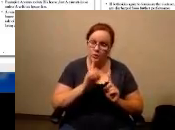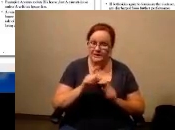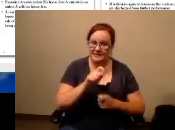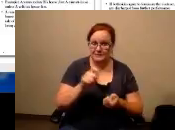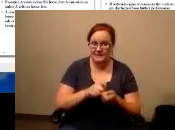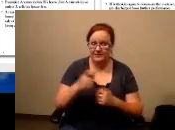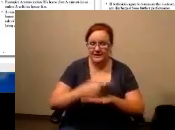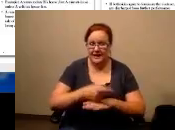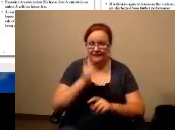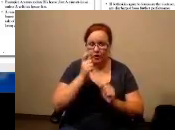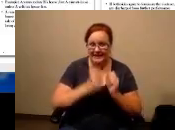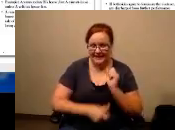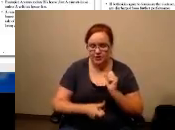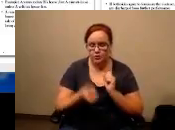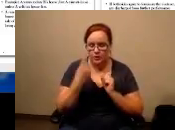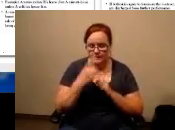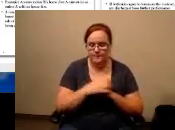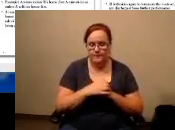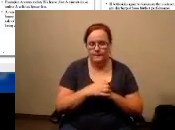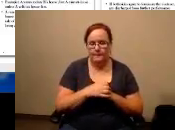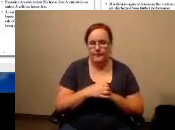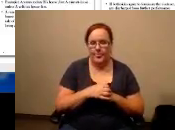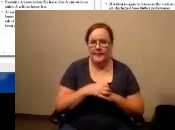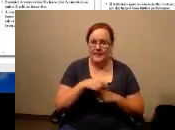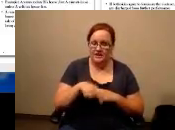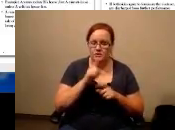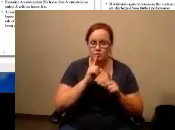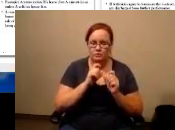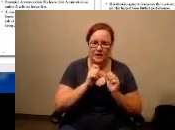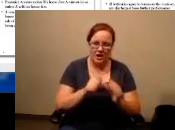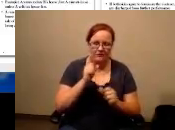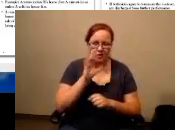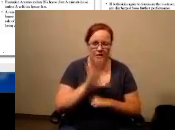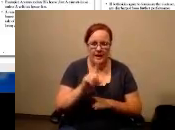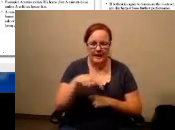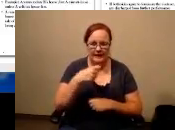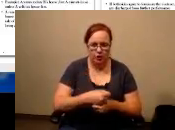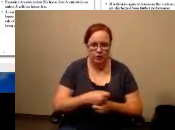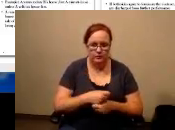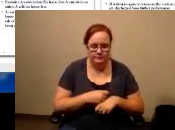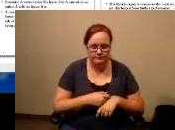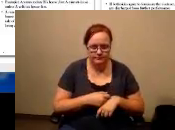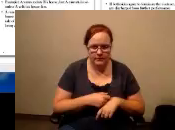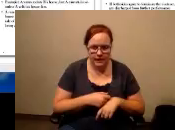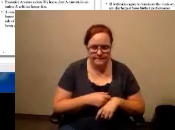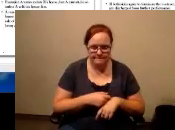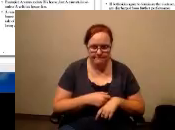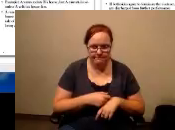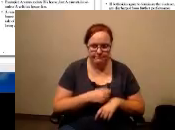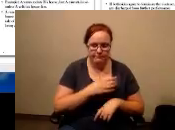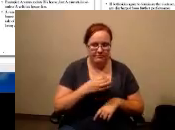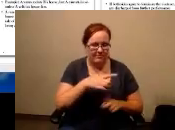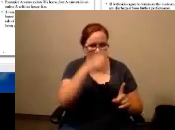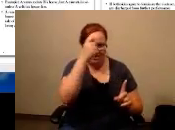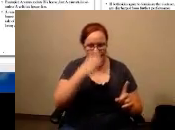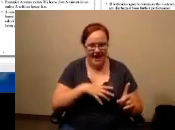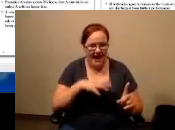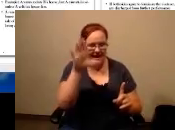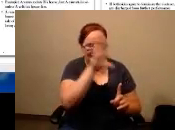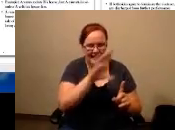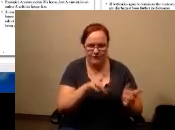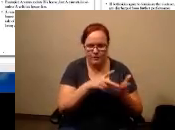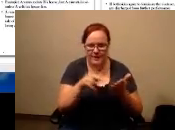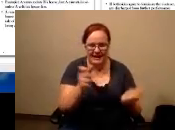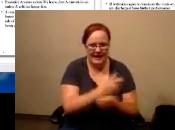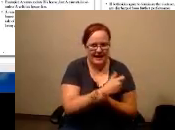one. Now this went on, for a year or so, and as I said, and he never paid it back. He didn't pay any